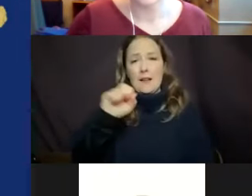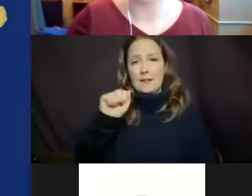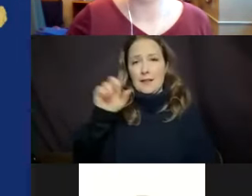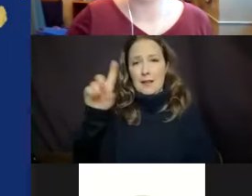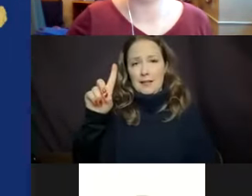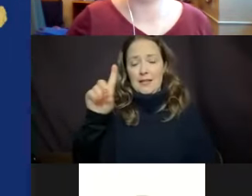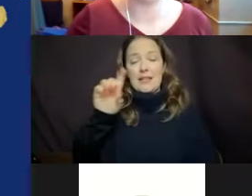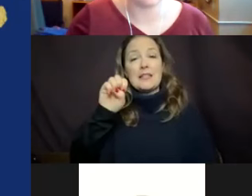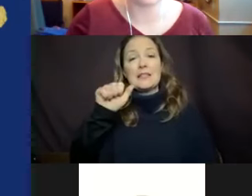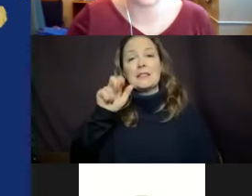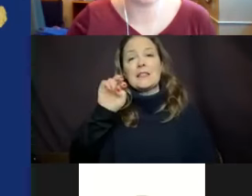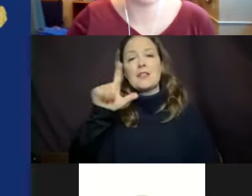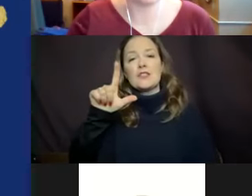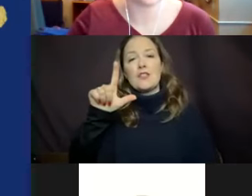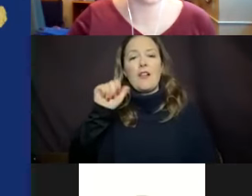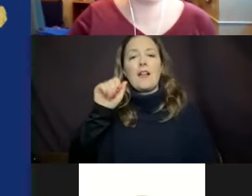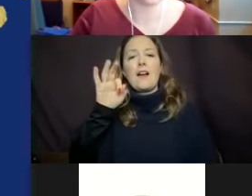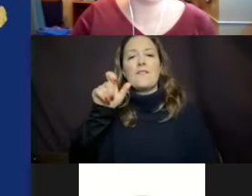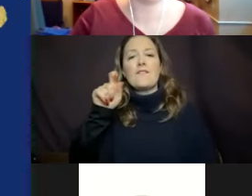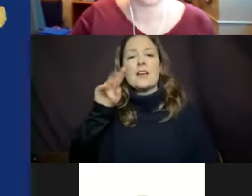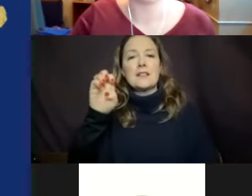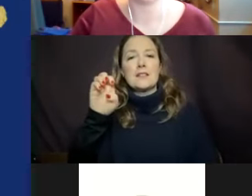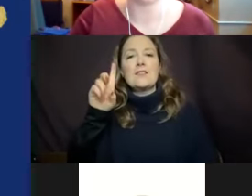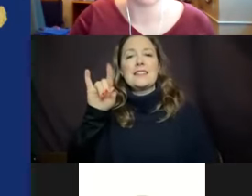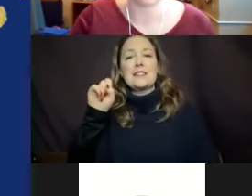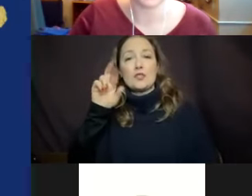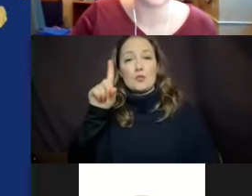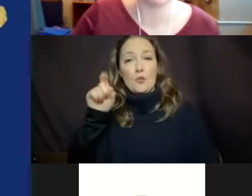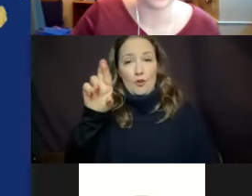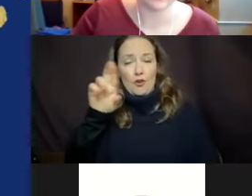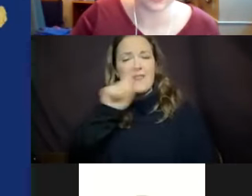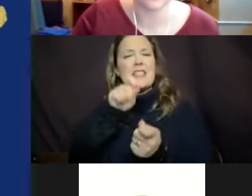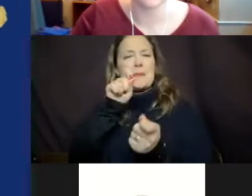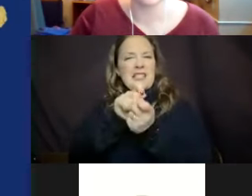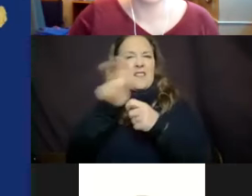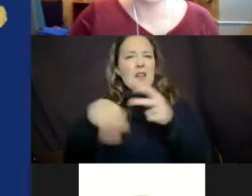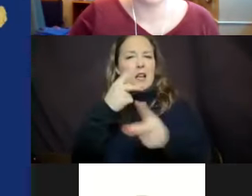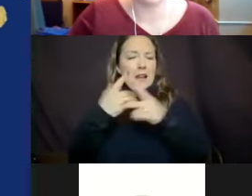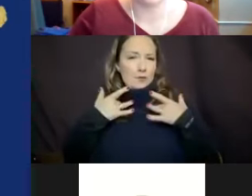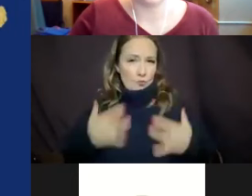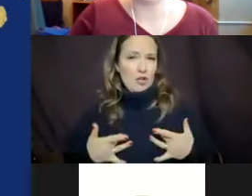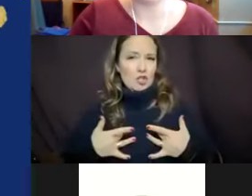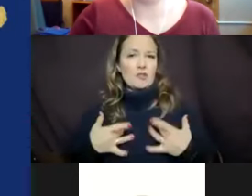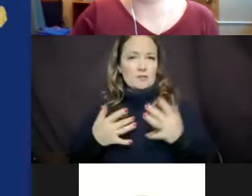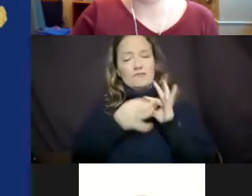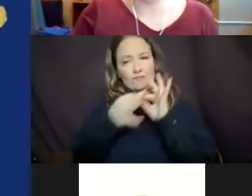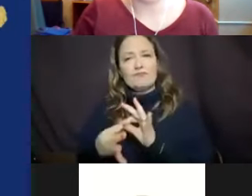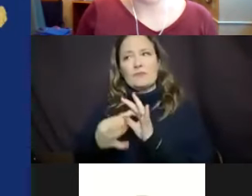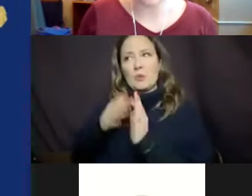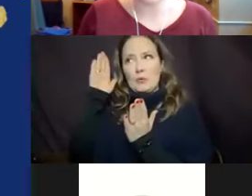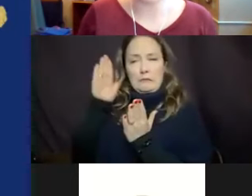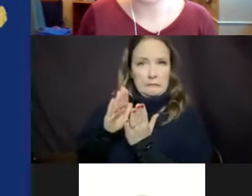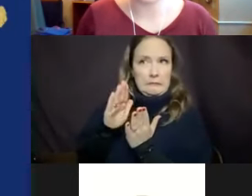SAD, which is a specific type of depression that is caused by the low light of winter. There